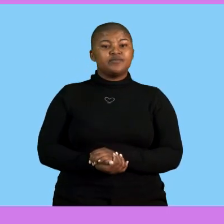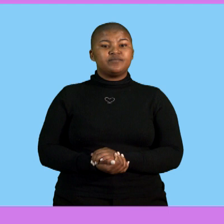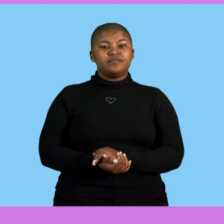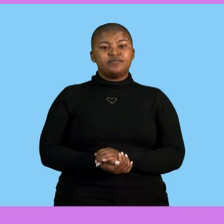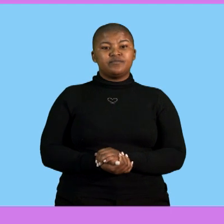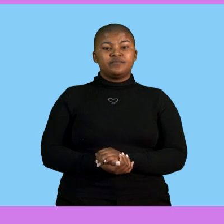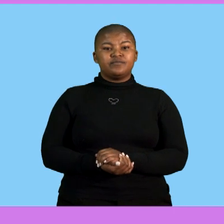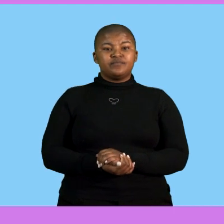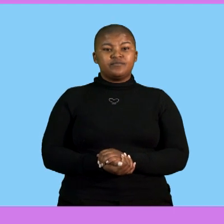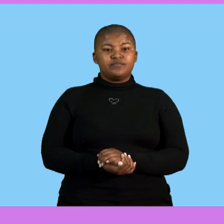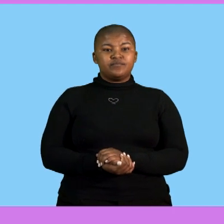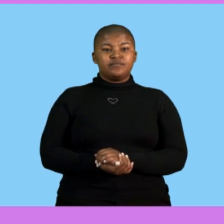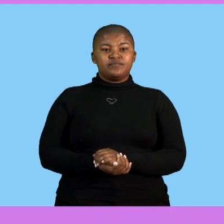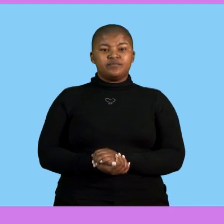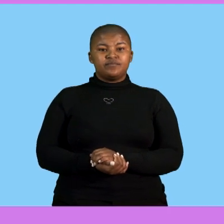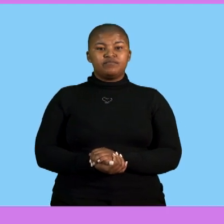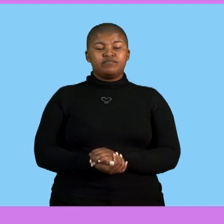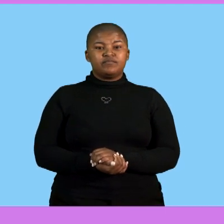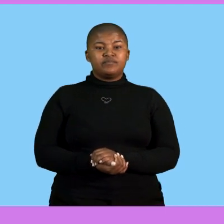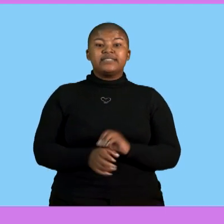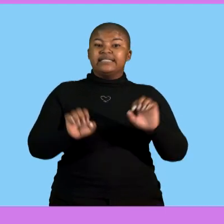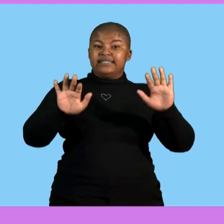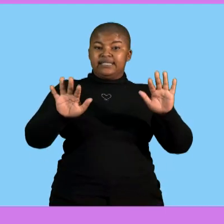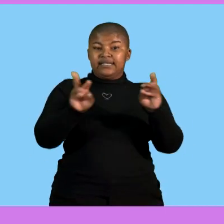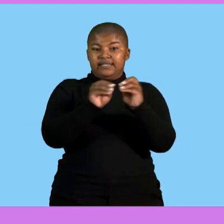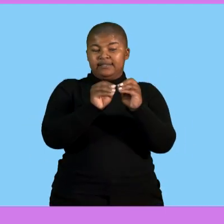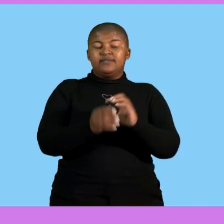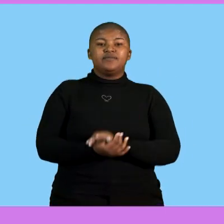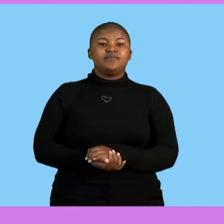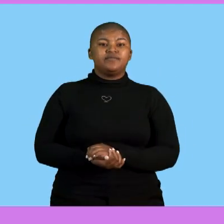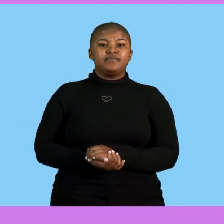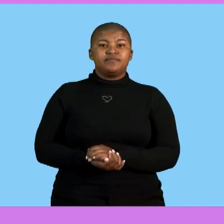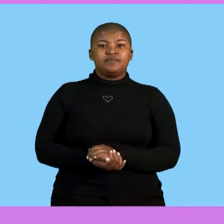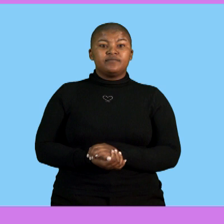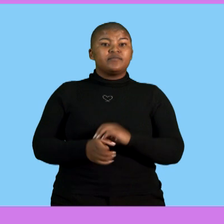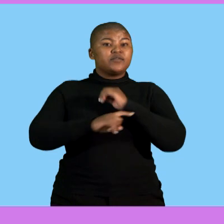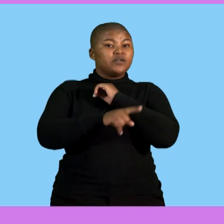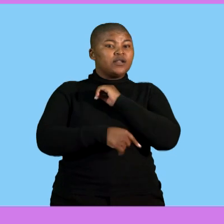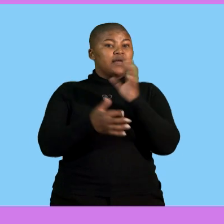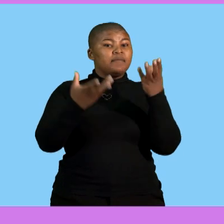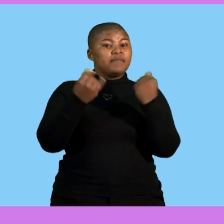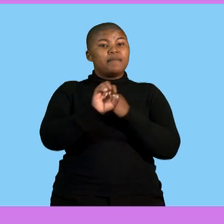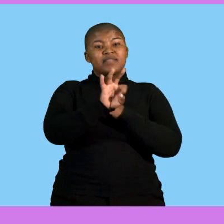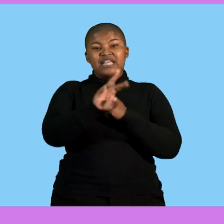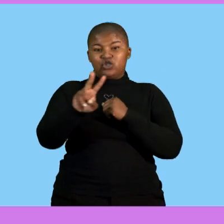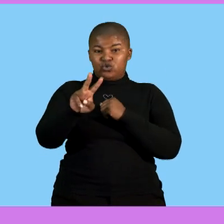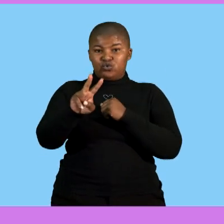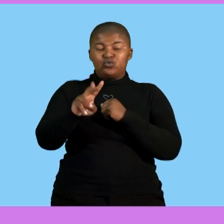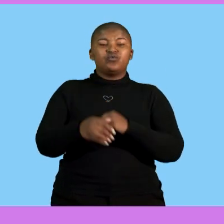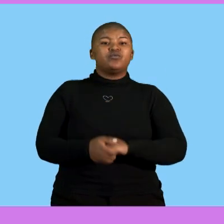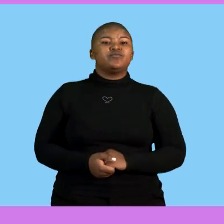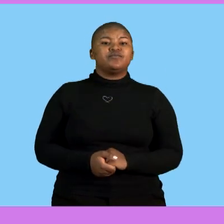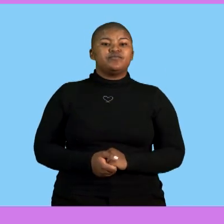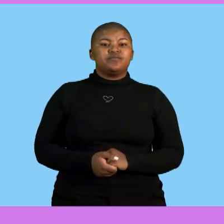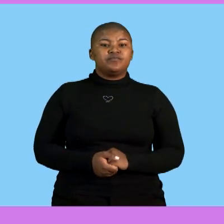33, again between 31 and 40, so this will be 10. Then the last learner got